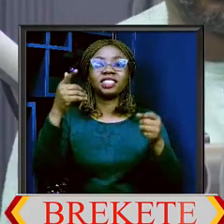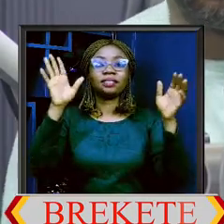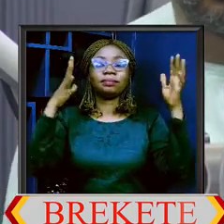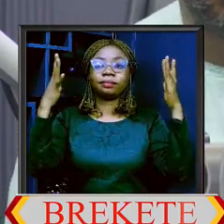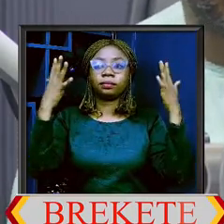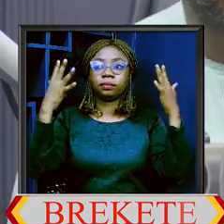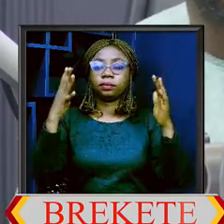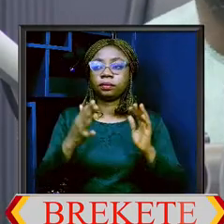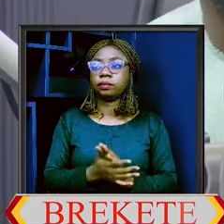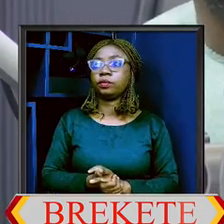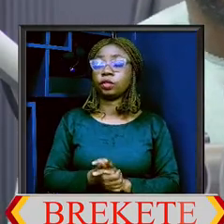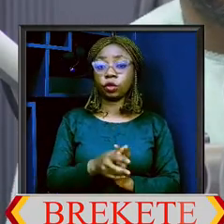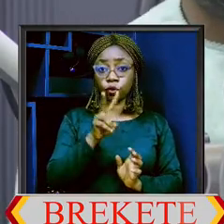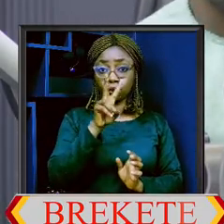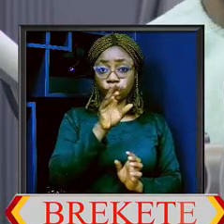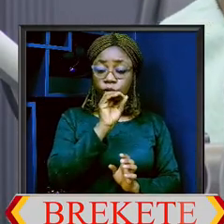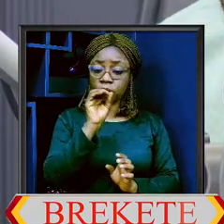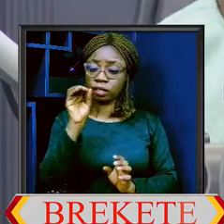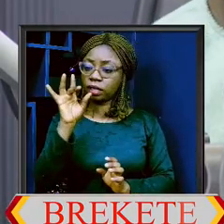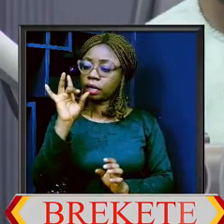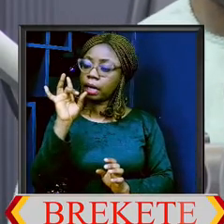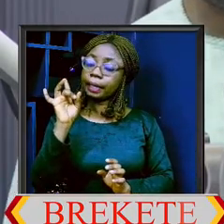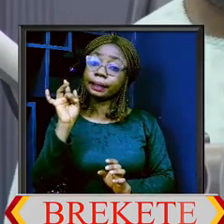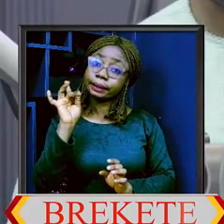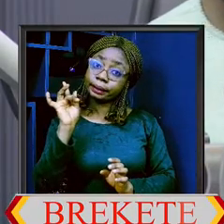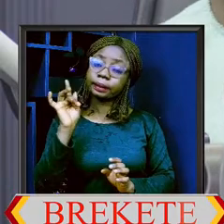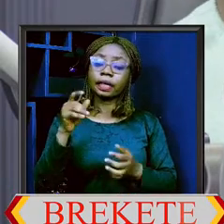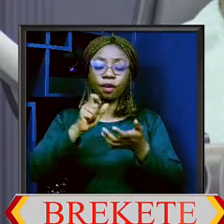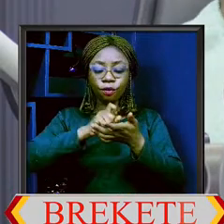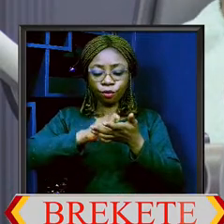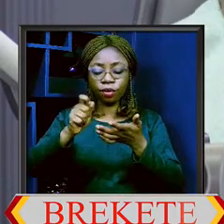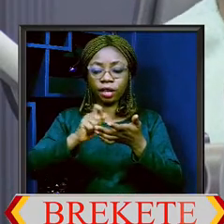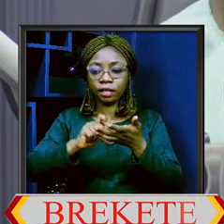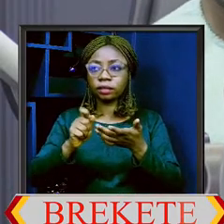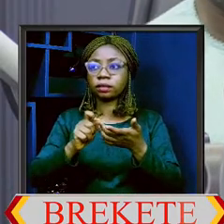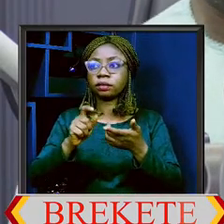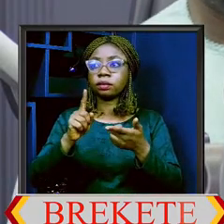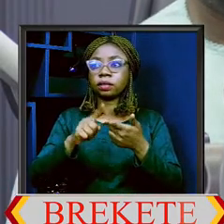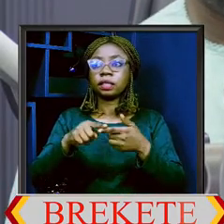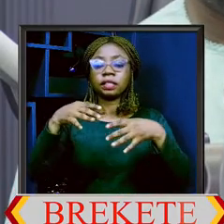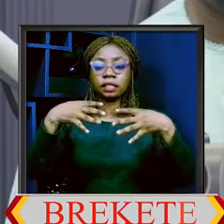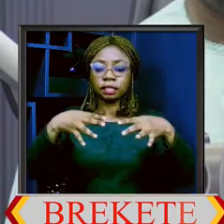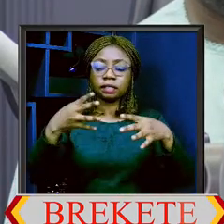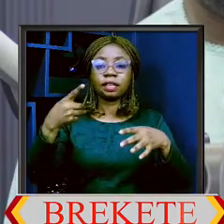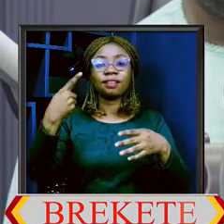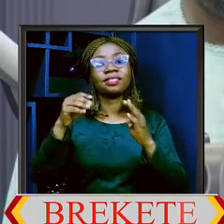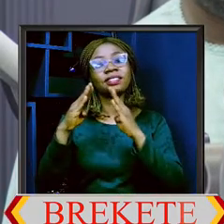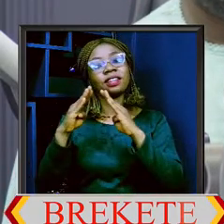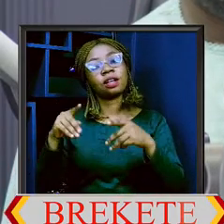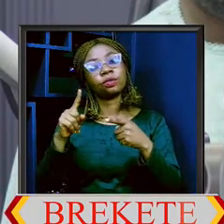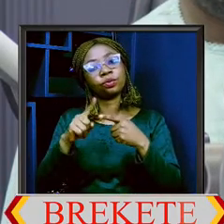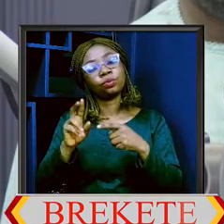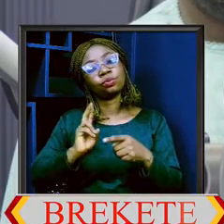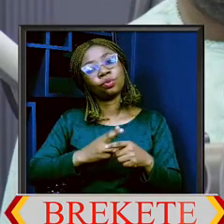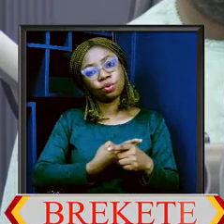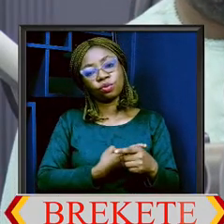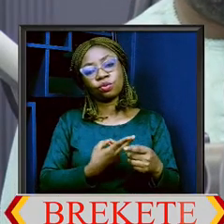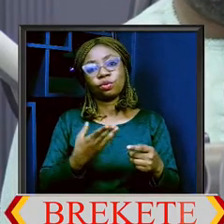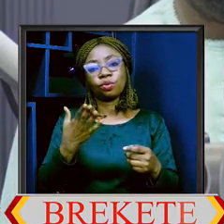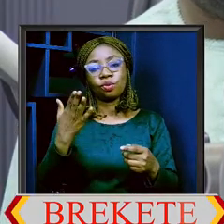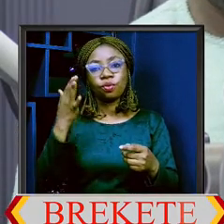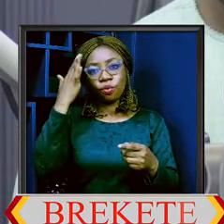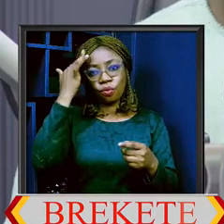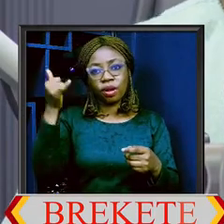Idris 2018 now can't right should change children to sell the house to us now why are they wasting